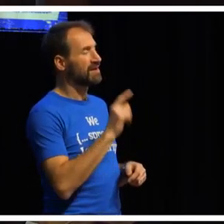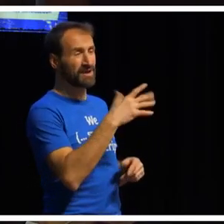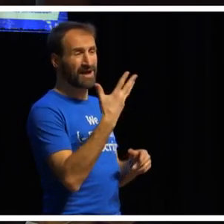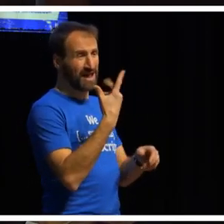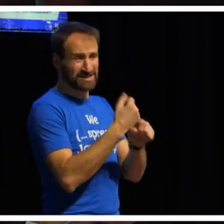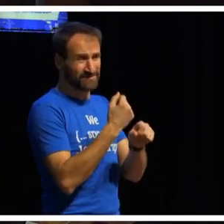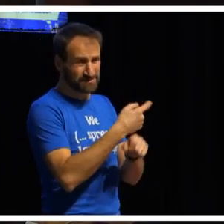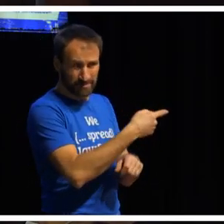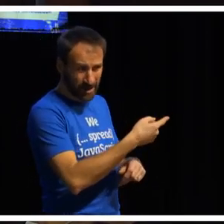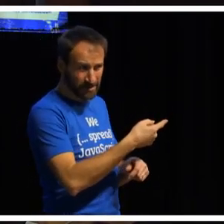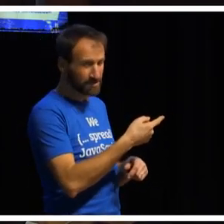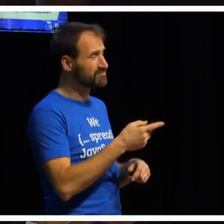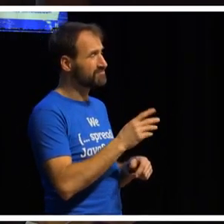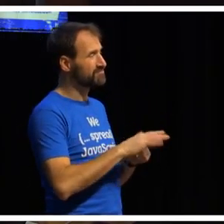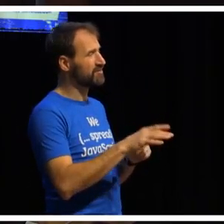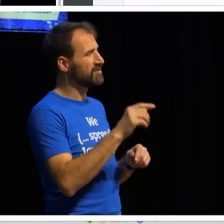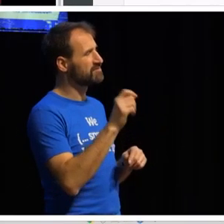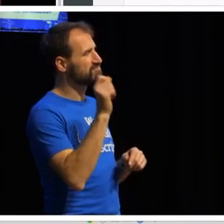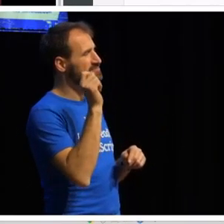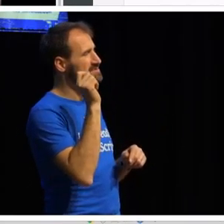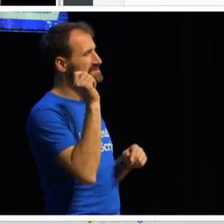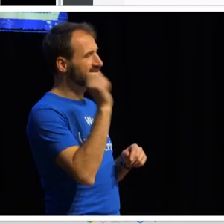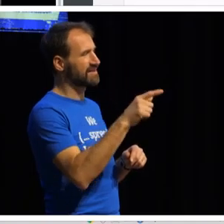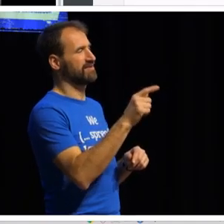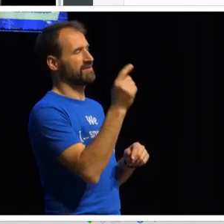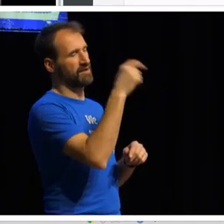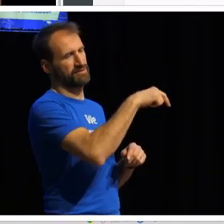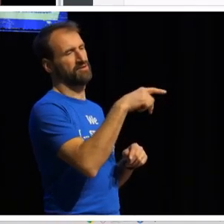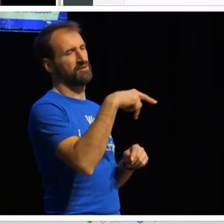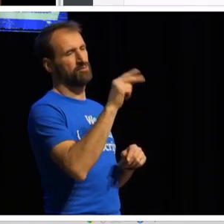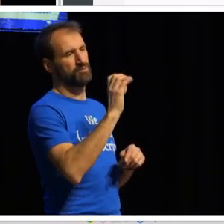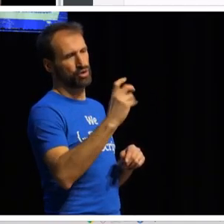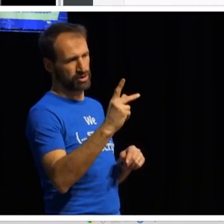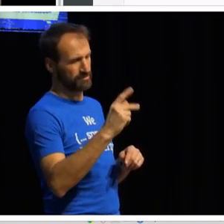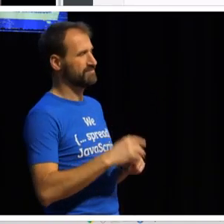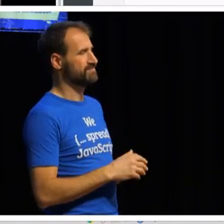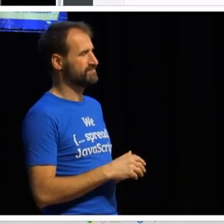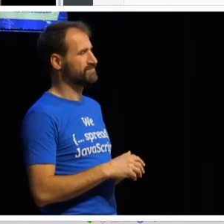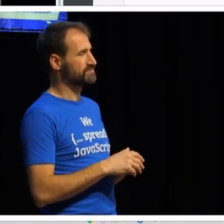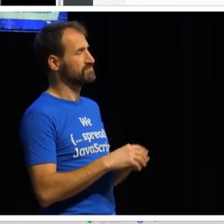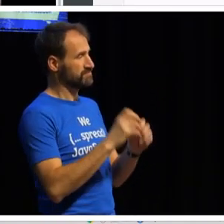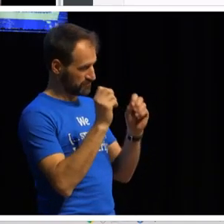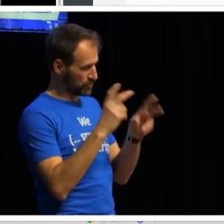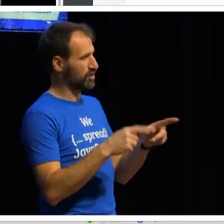command to the puck. Now, if I choose this and pair,